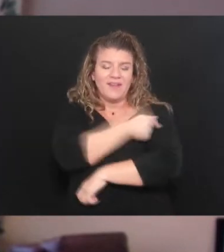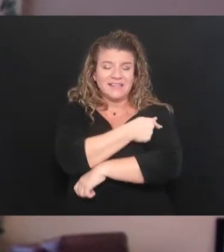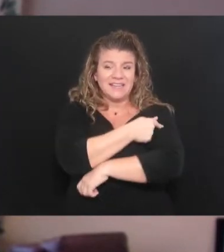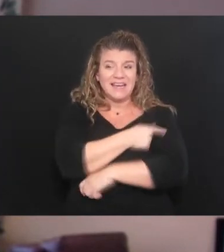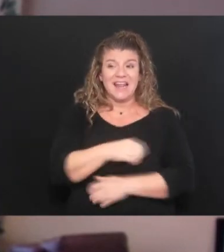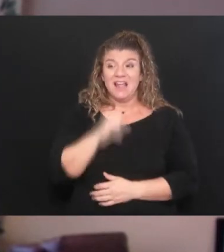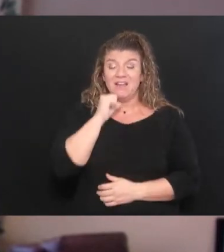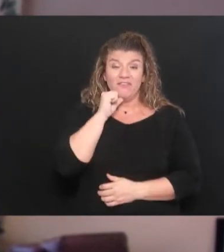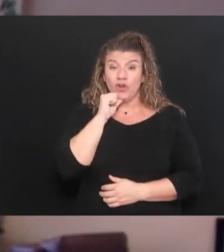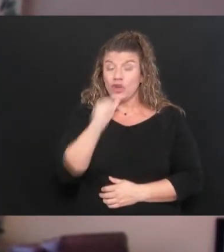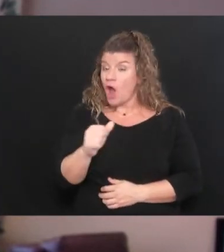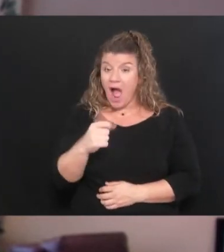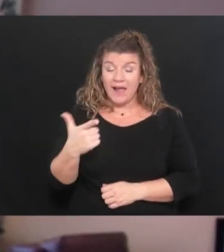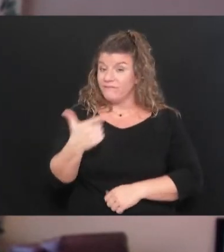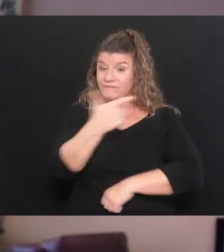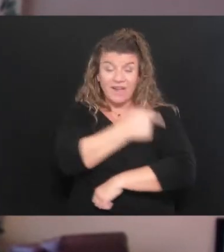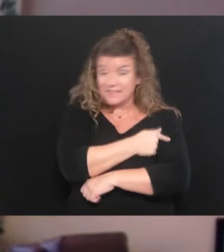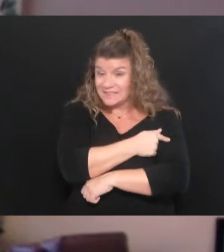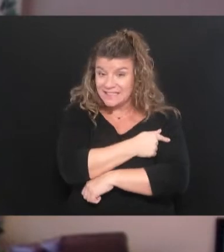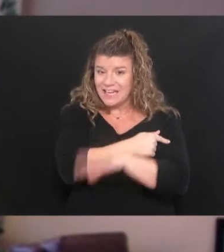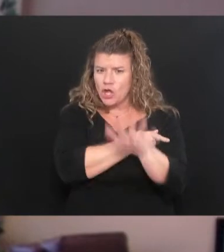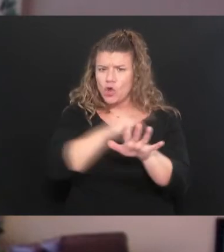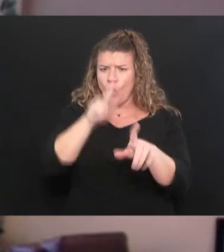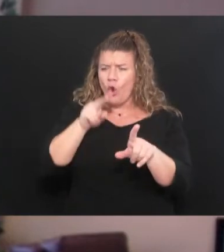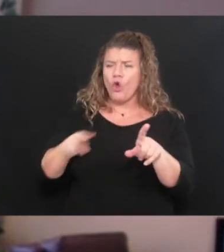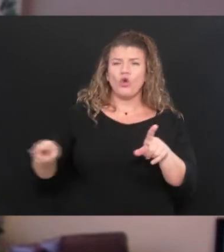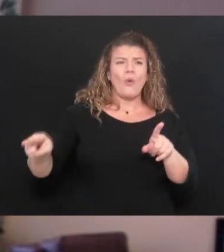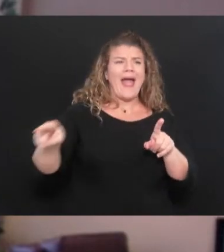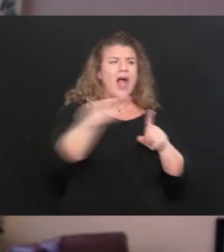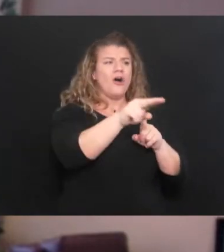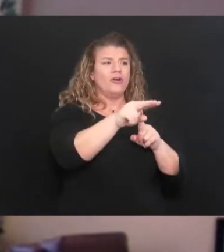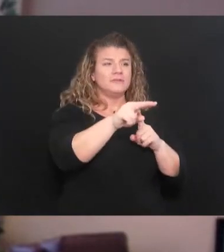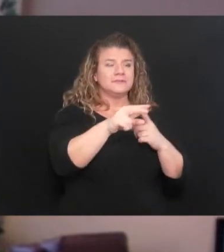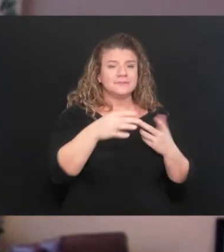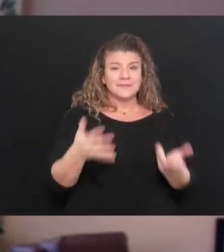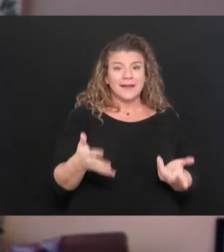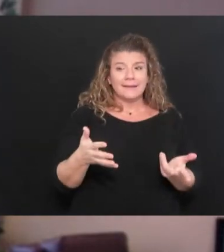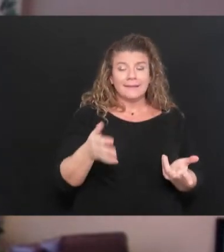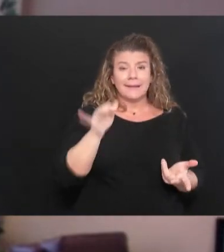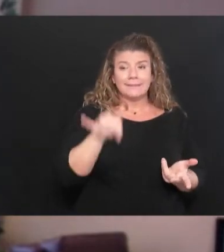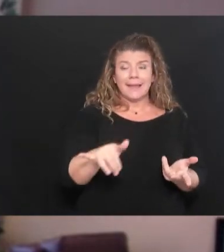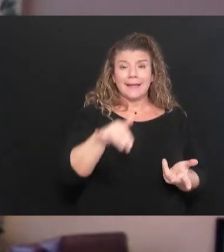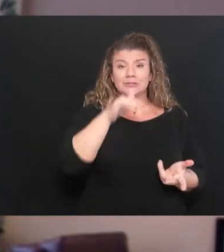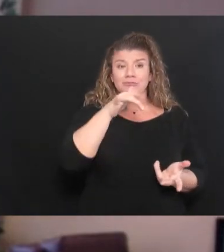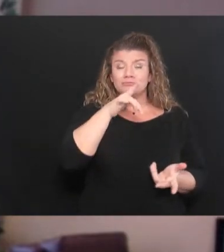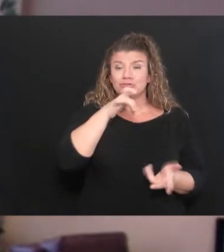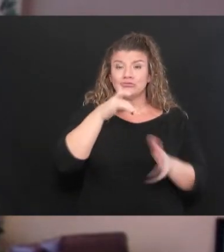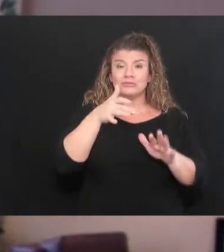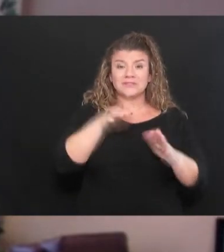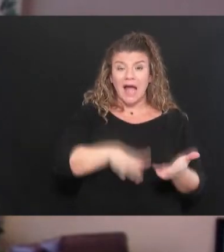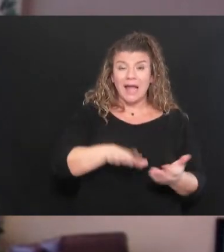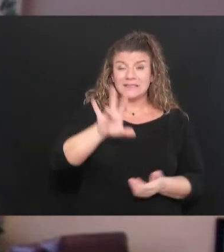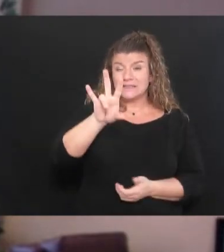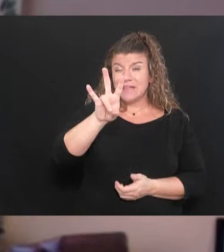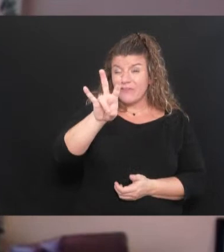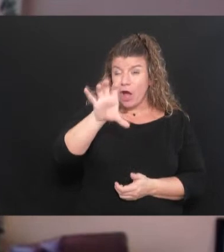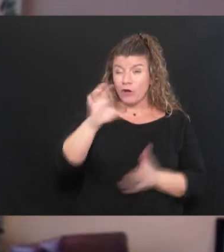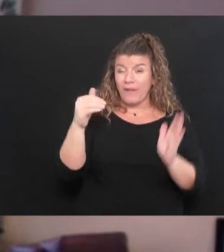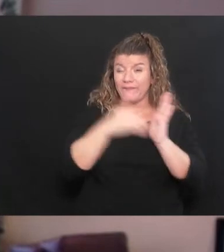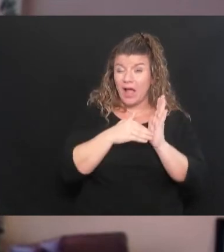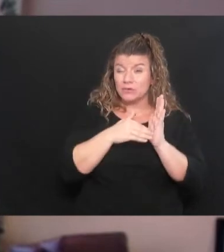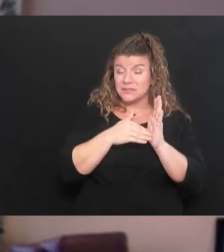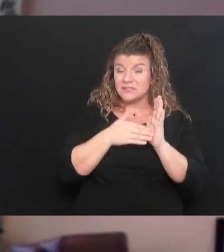not taking it yet, you know, we look around, as you said, Kenny, and see all the people dying. US just passed 700,000